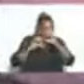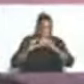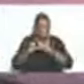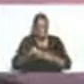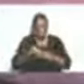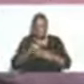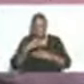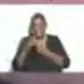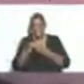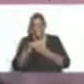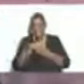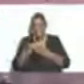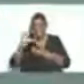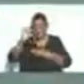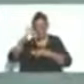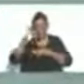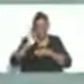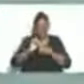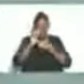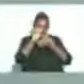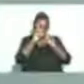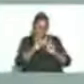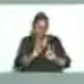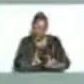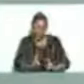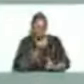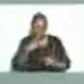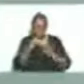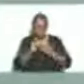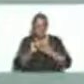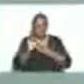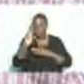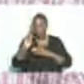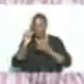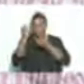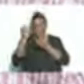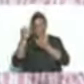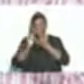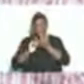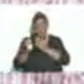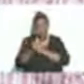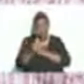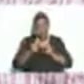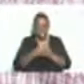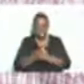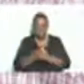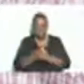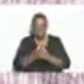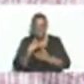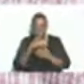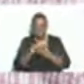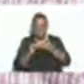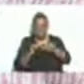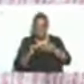officials confirmed resident status in the country, works officials posted no trespassing notices. Francois, another resident whose home